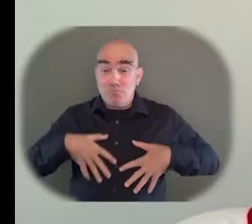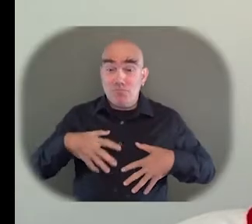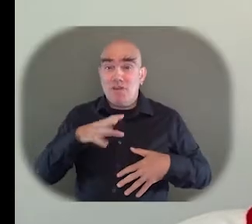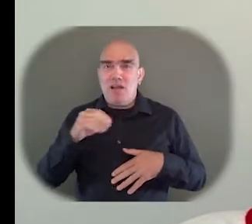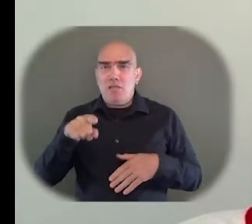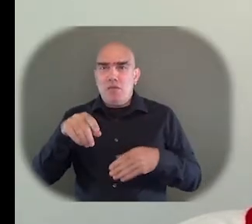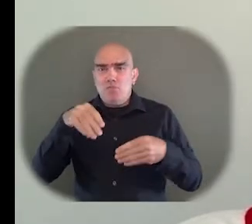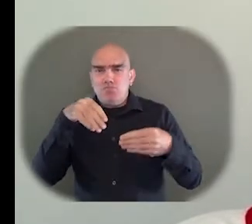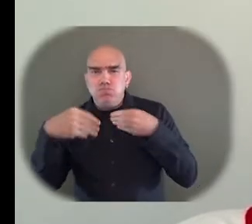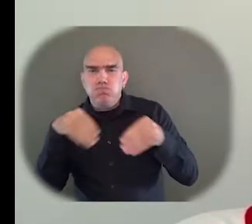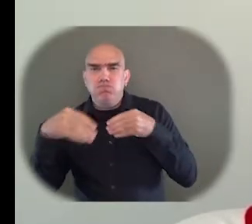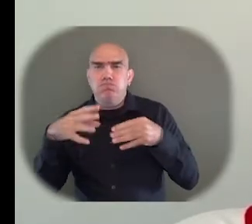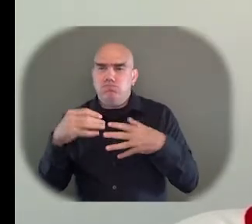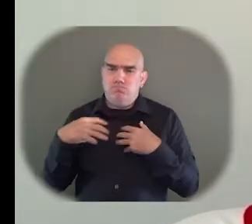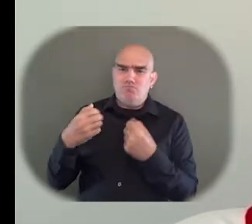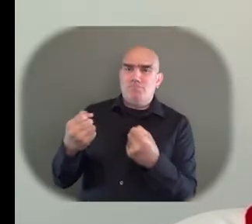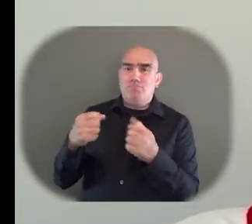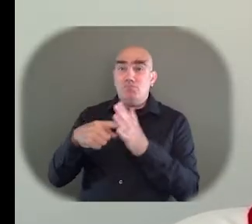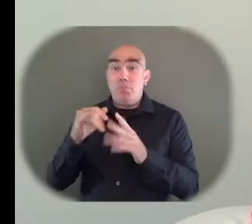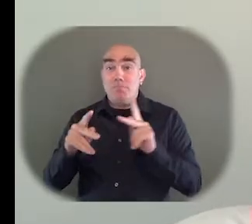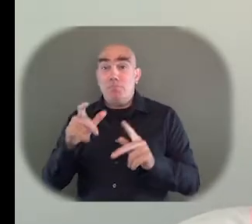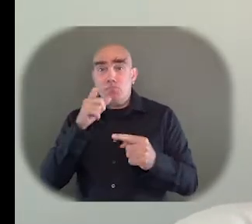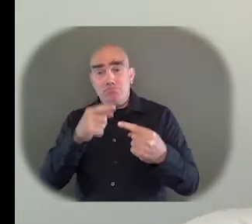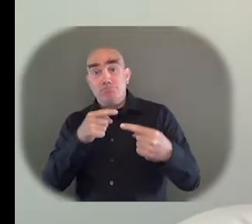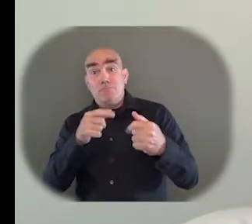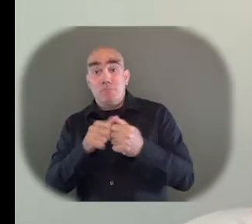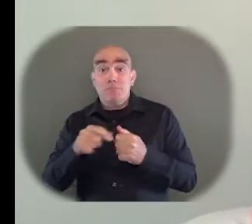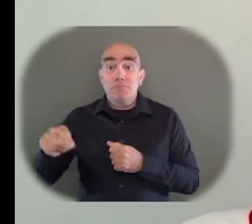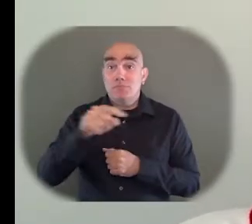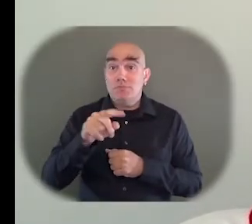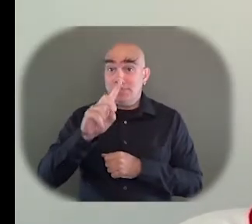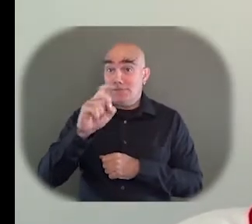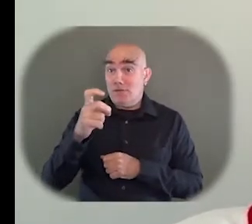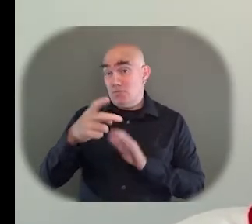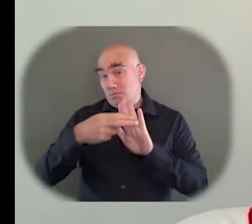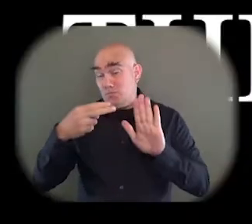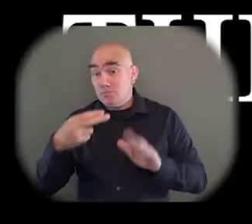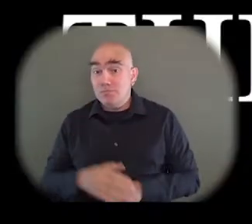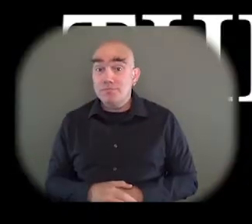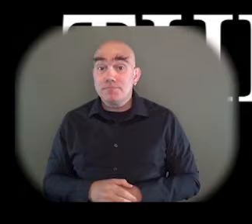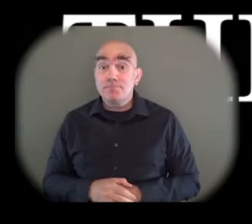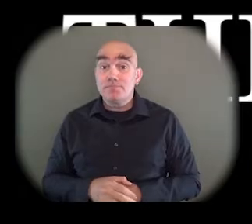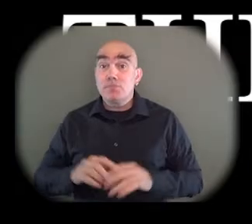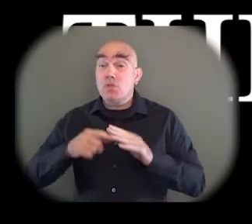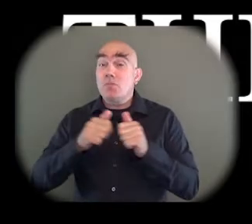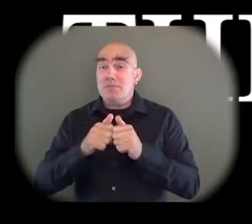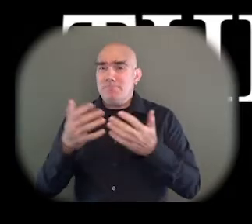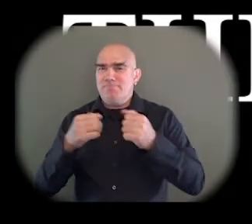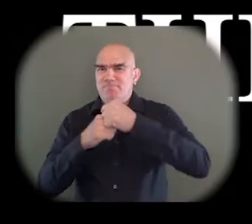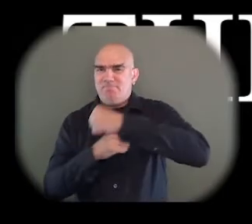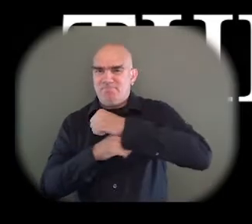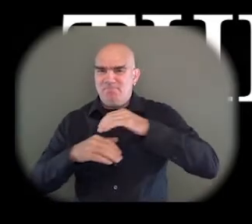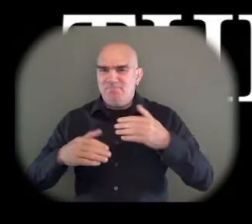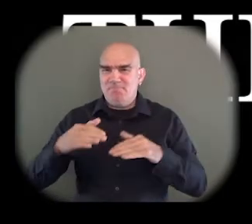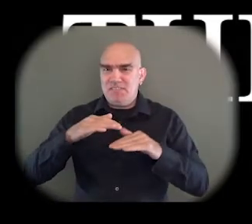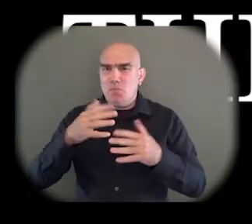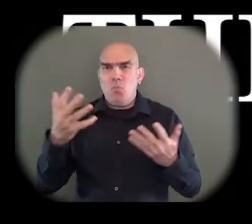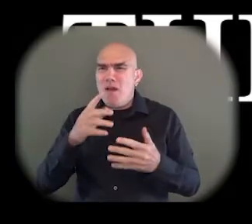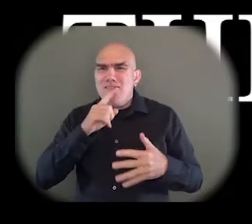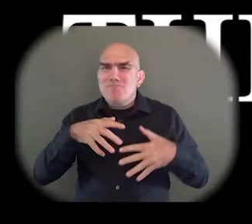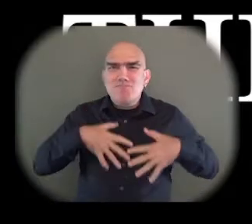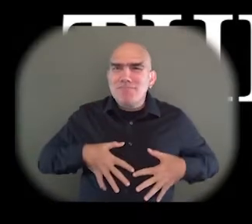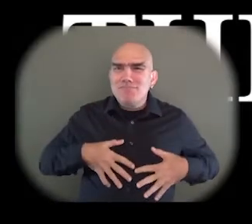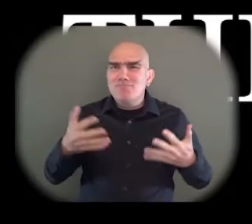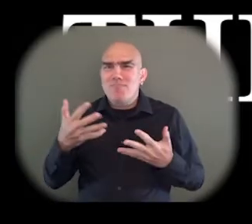and the resilience and strength shown by people who struggle with these diagnoses. First, let's start with the basics. What